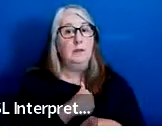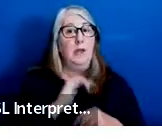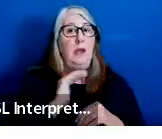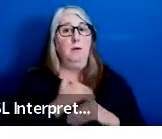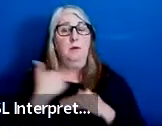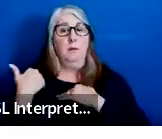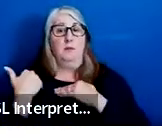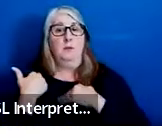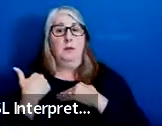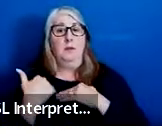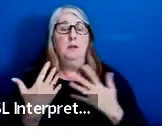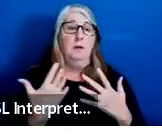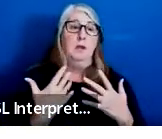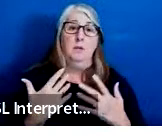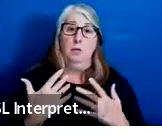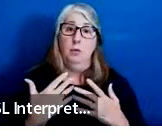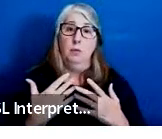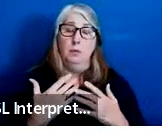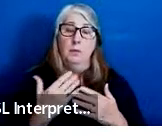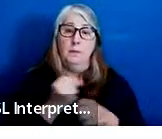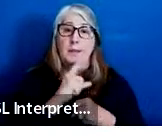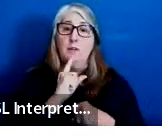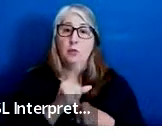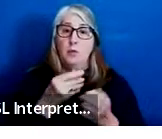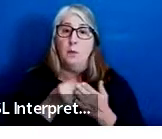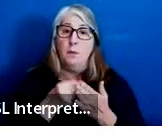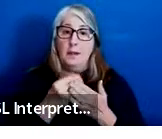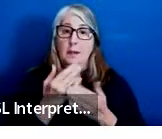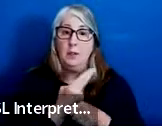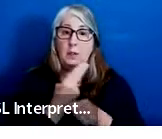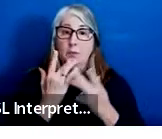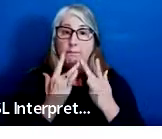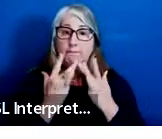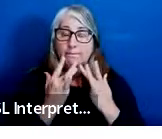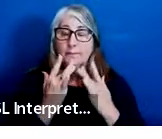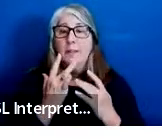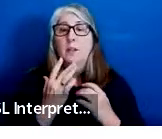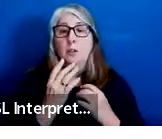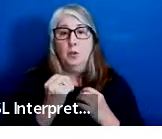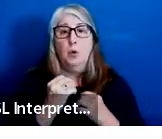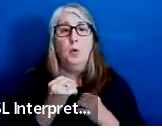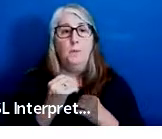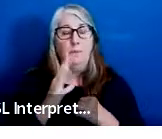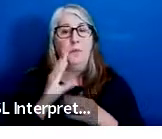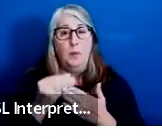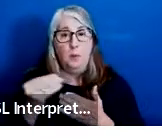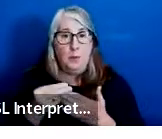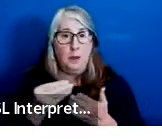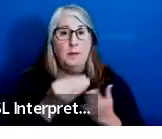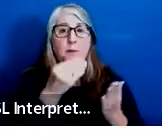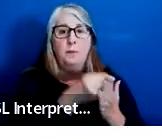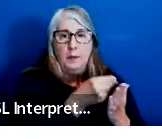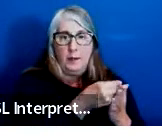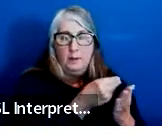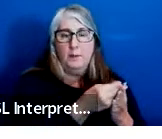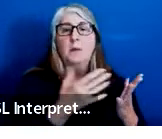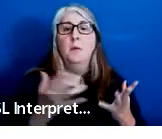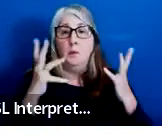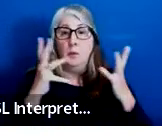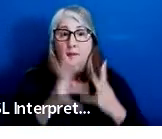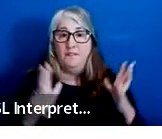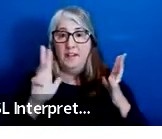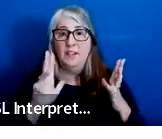that comes from all of our residents. So we made that purchase over 2 years, and we will get to everybody by the end of the year.